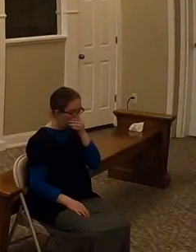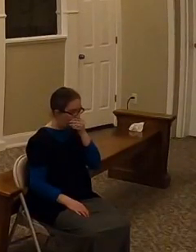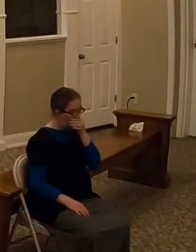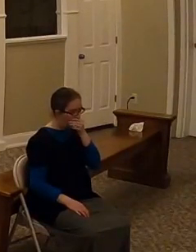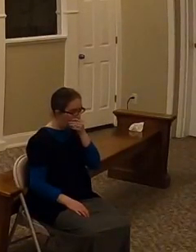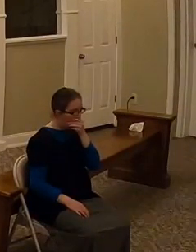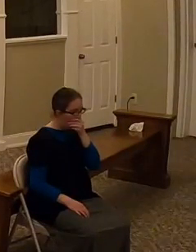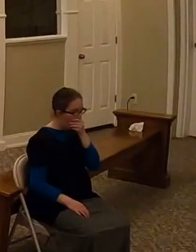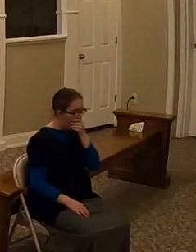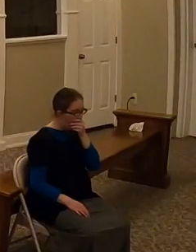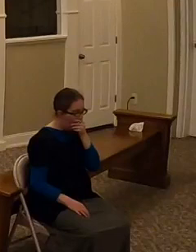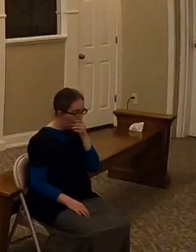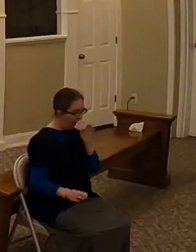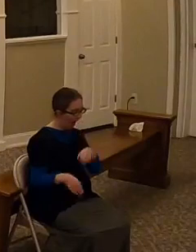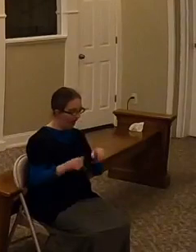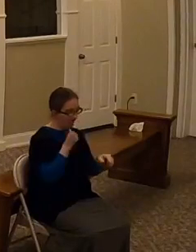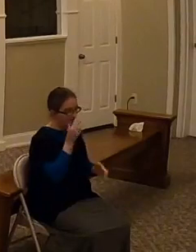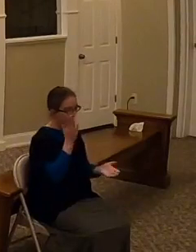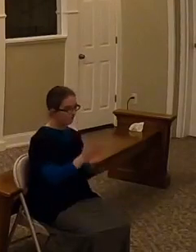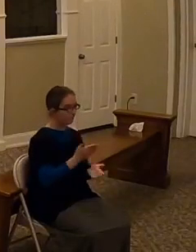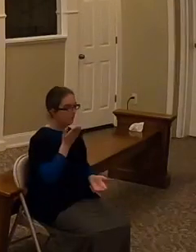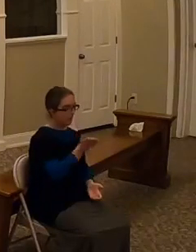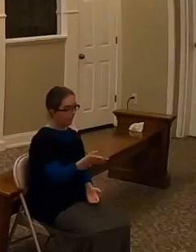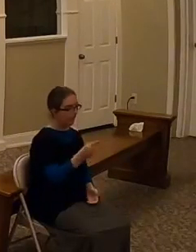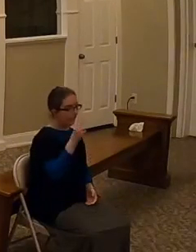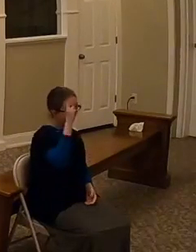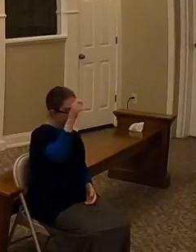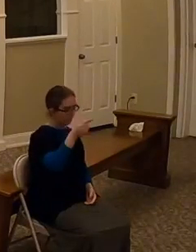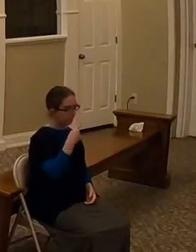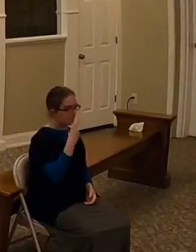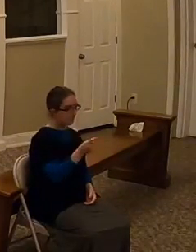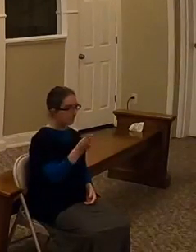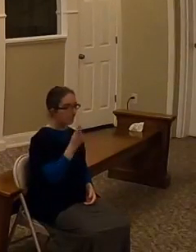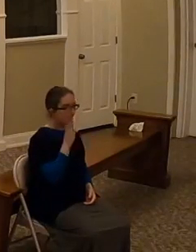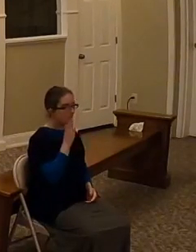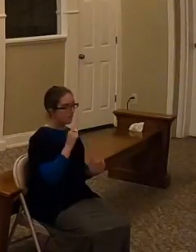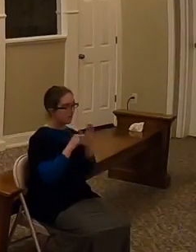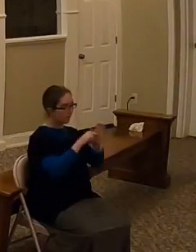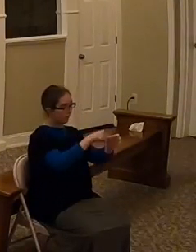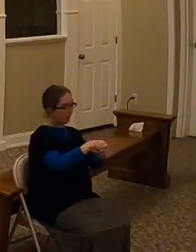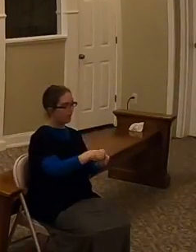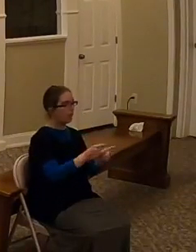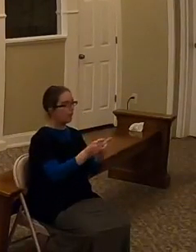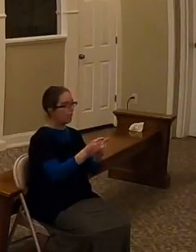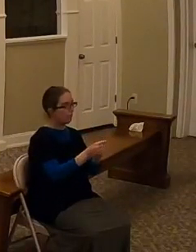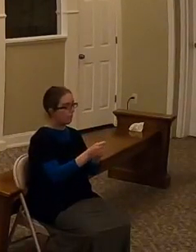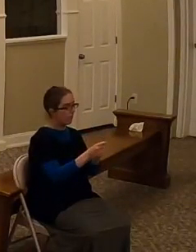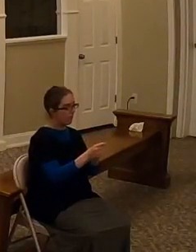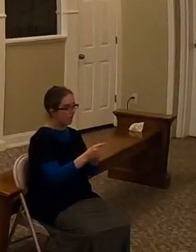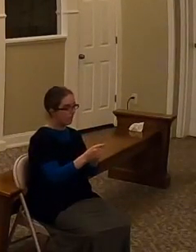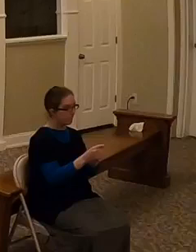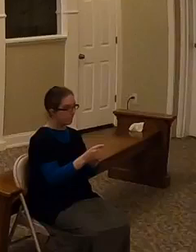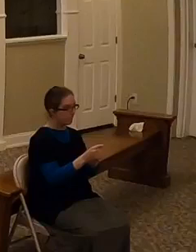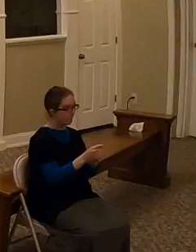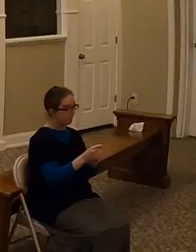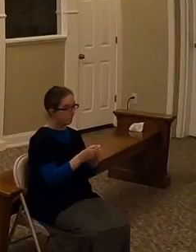And he doesn't stop there. He tells him to be an example in word.